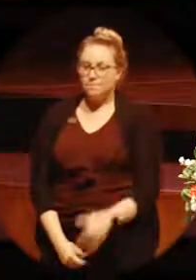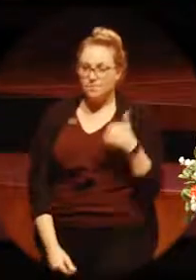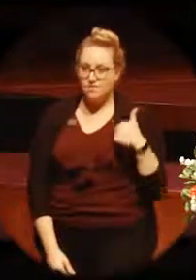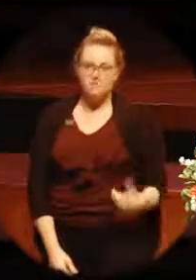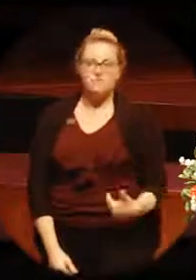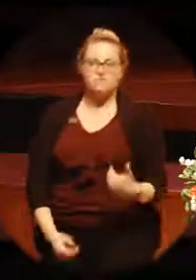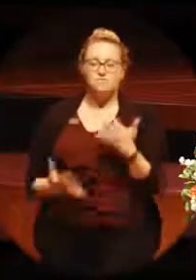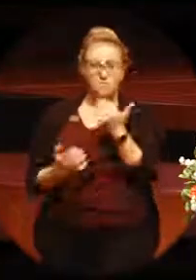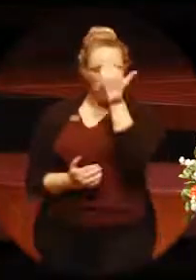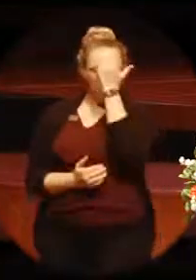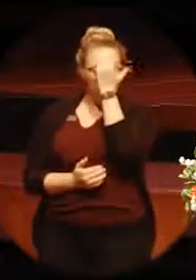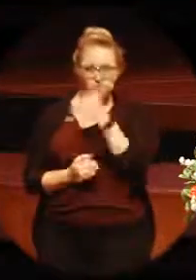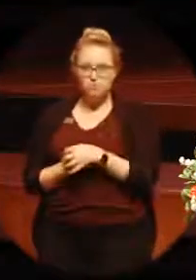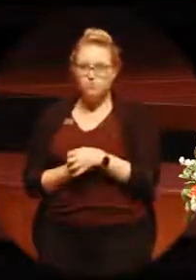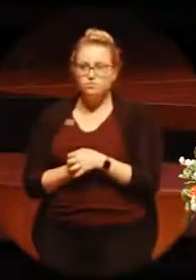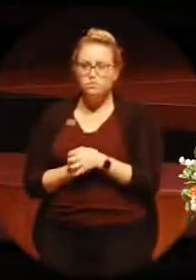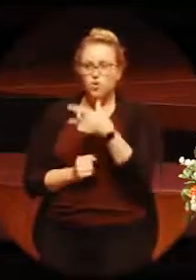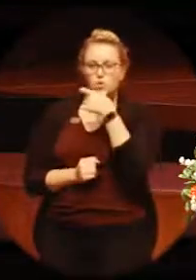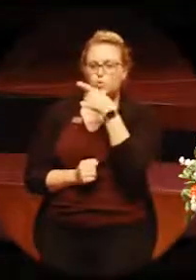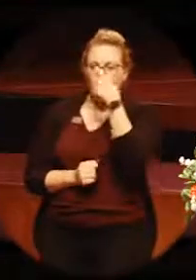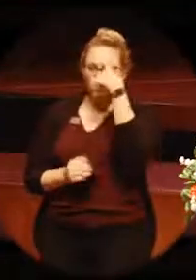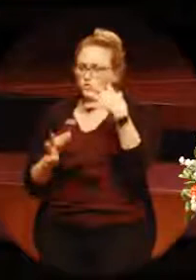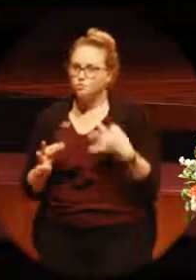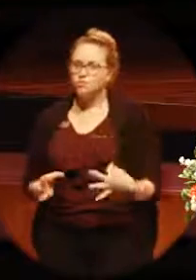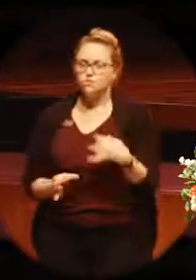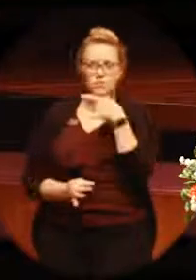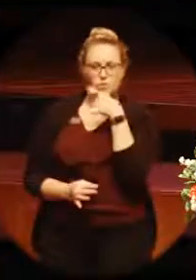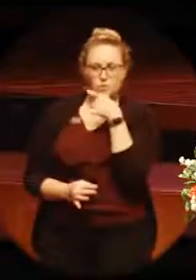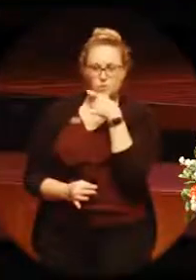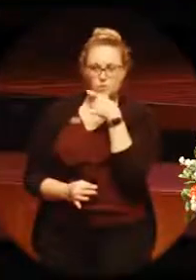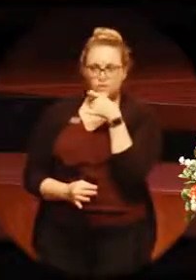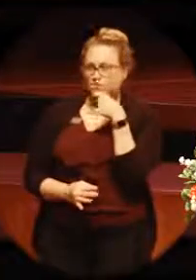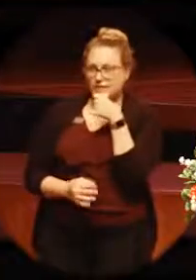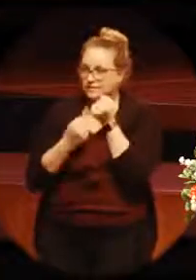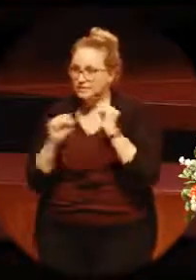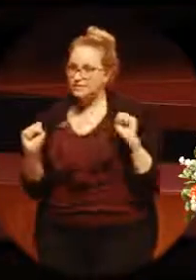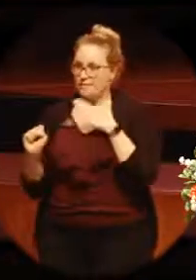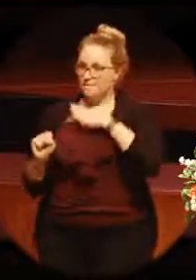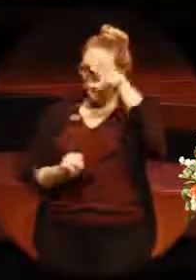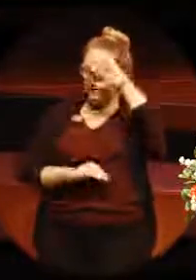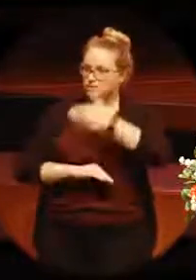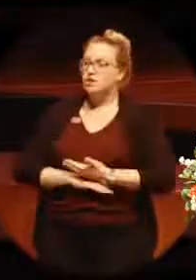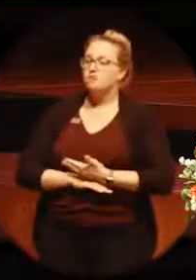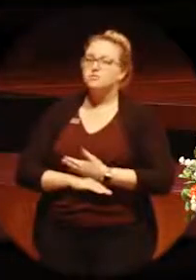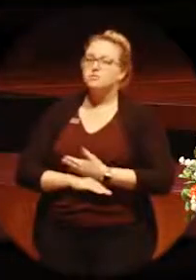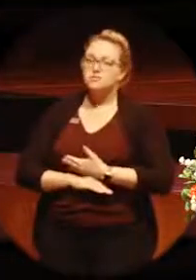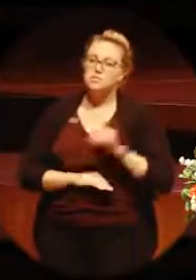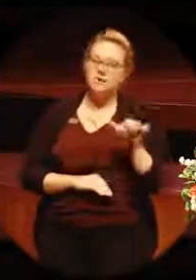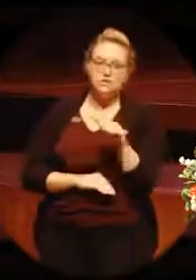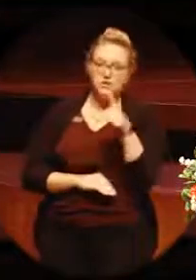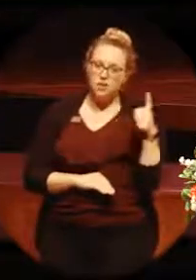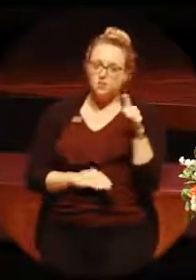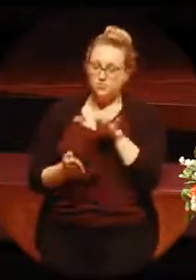I would like to know who made that decision not to rescue my son and the